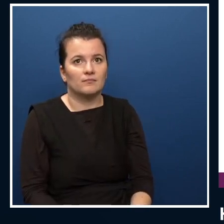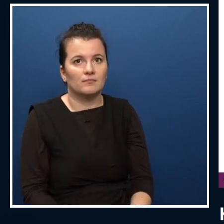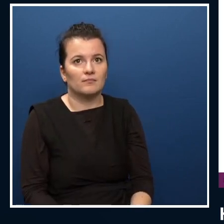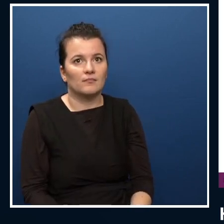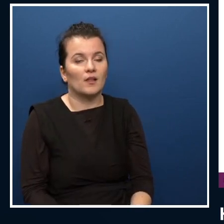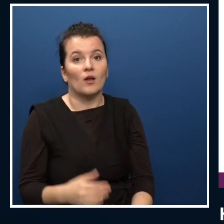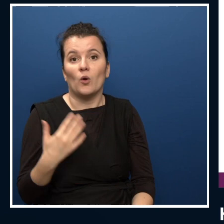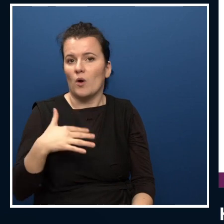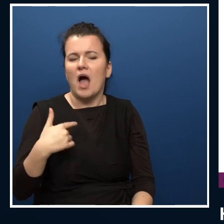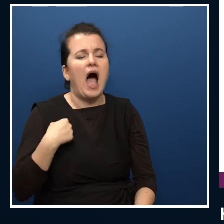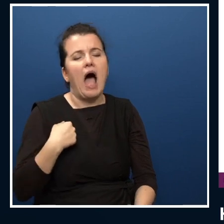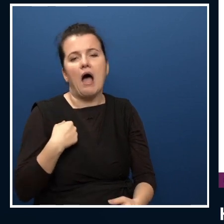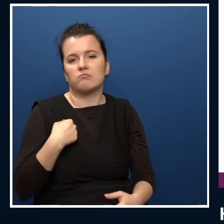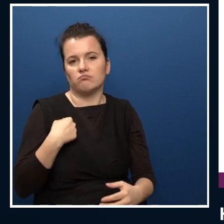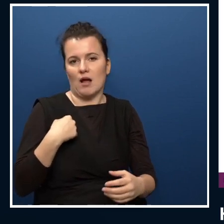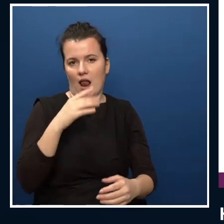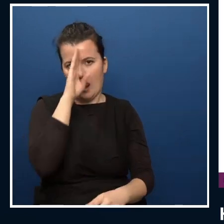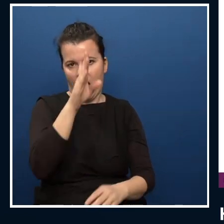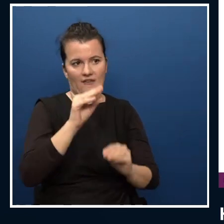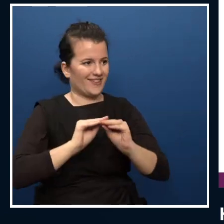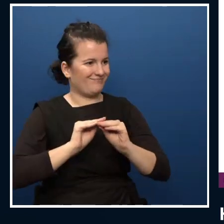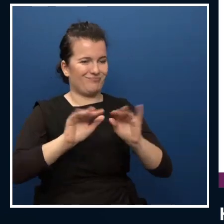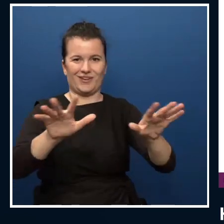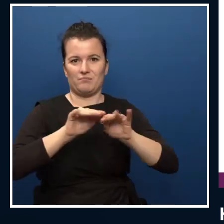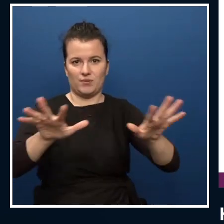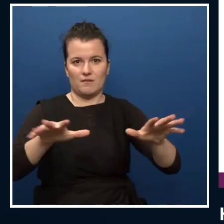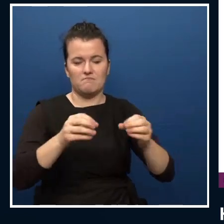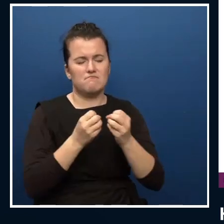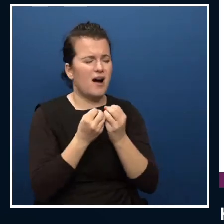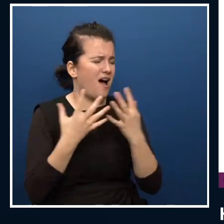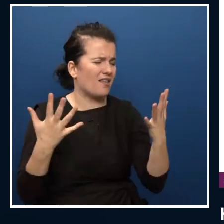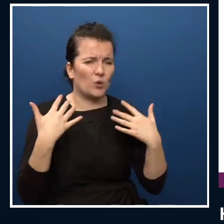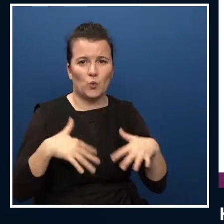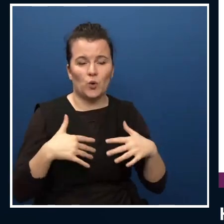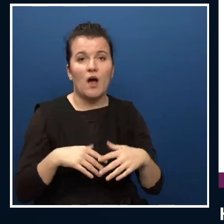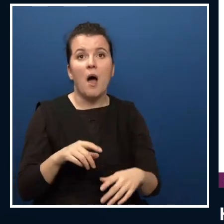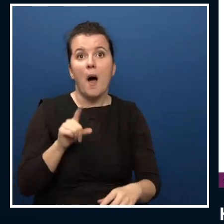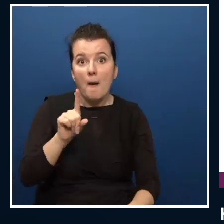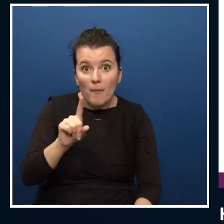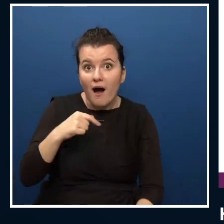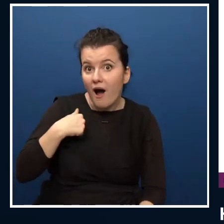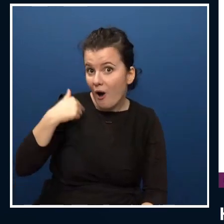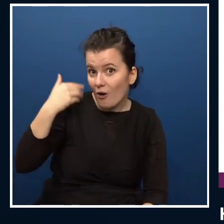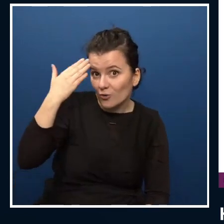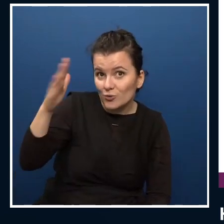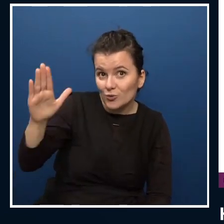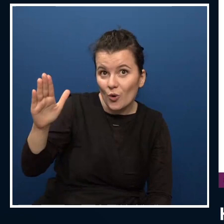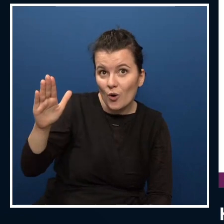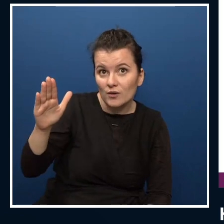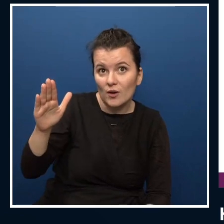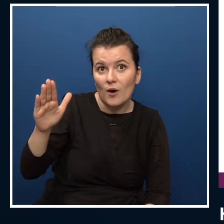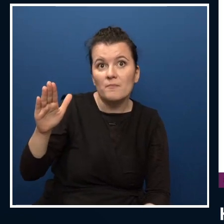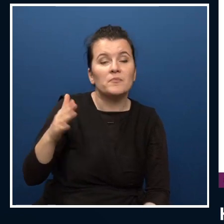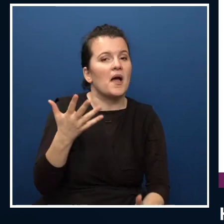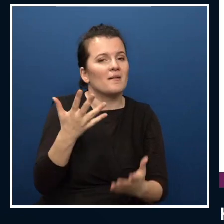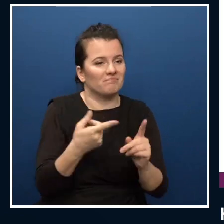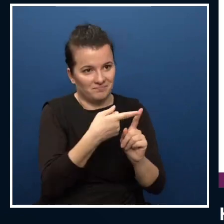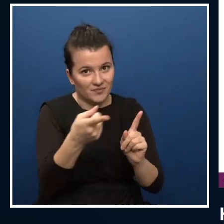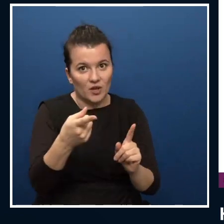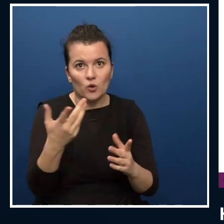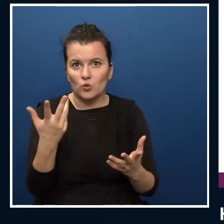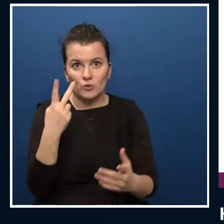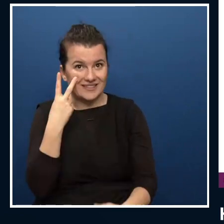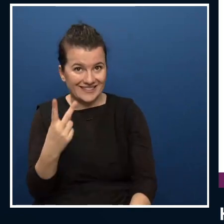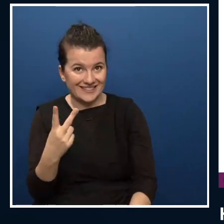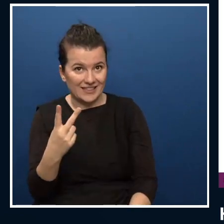like this. So I didn't know that. I'm giving a little backstage tip here for friends who are watching. Notice how when I put my head